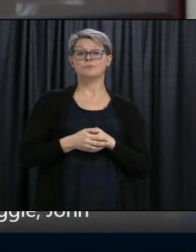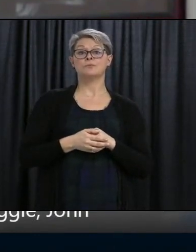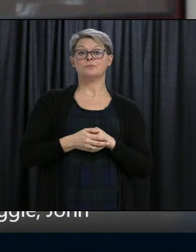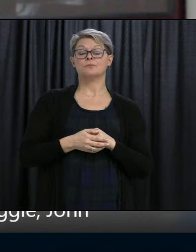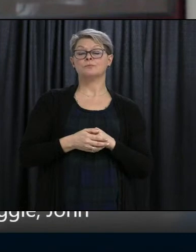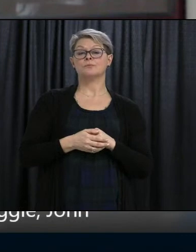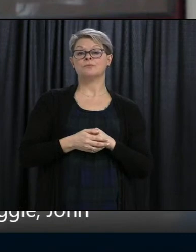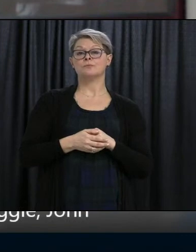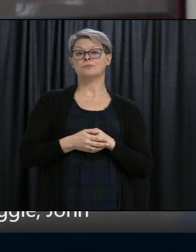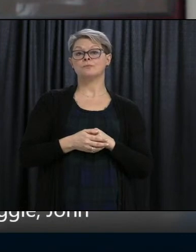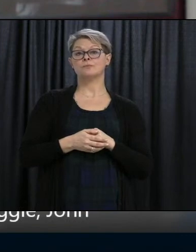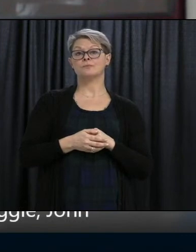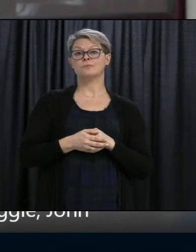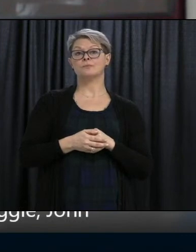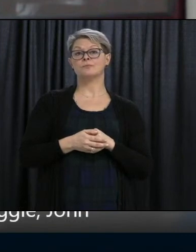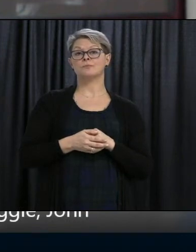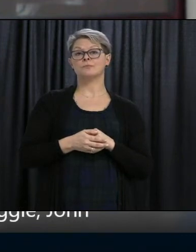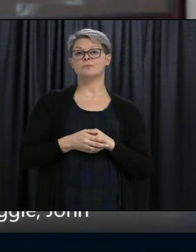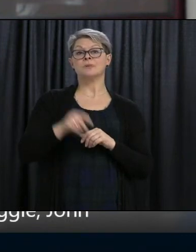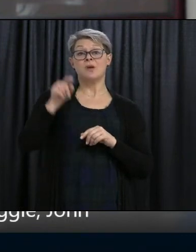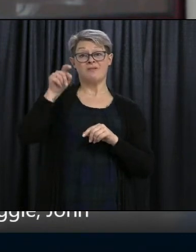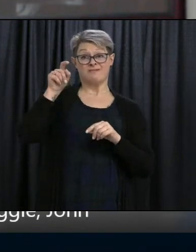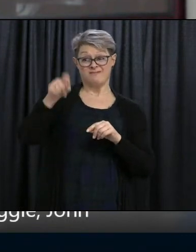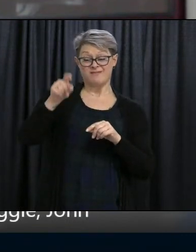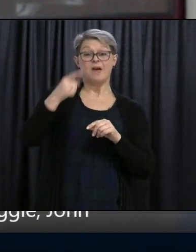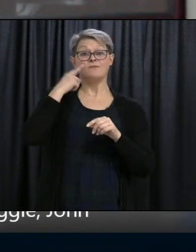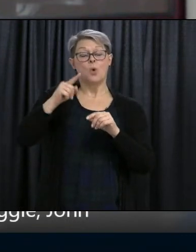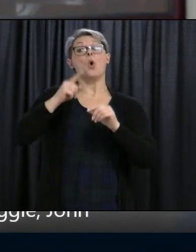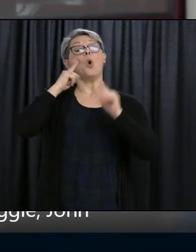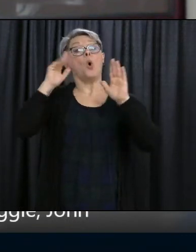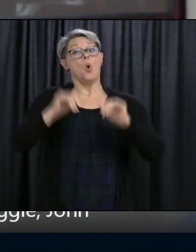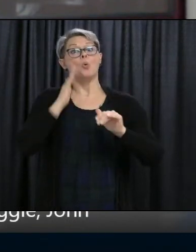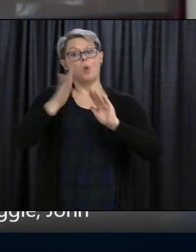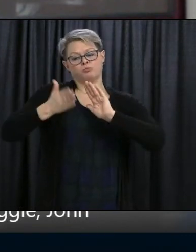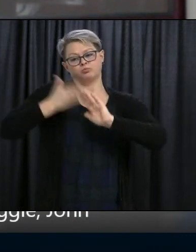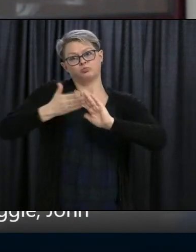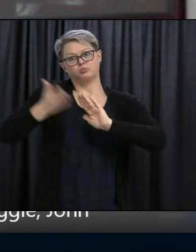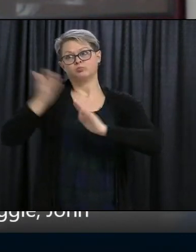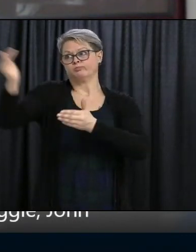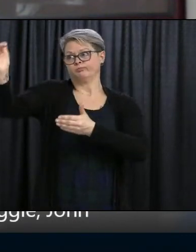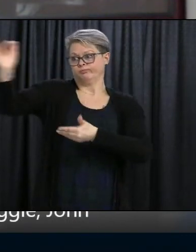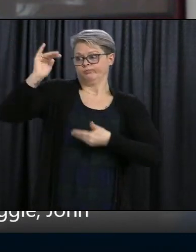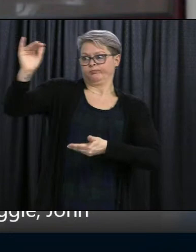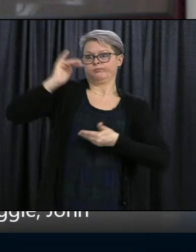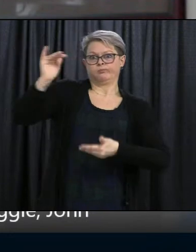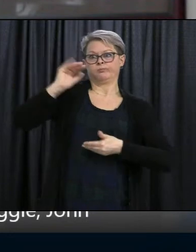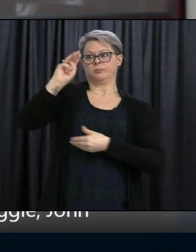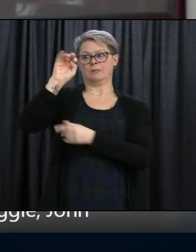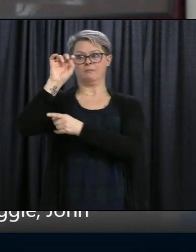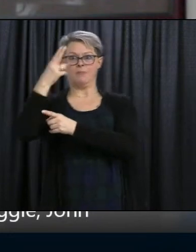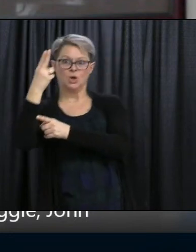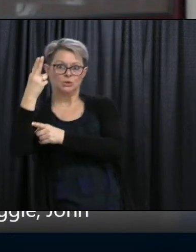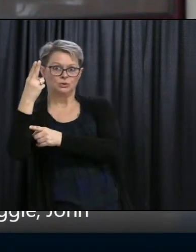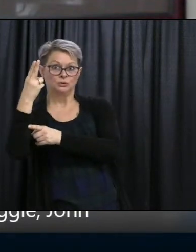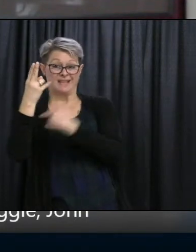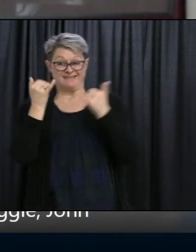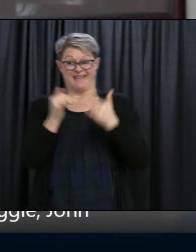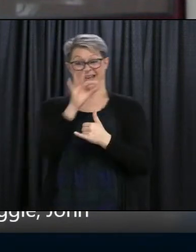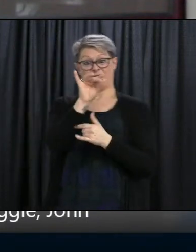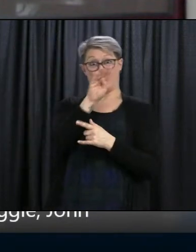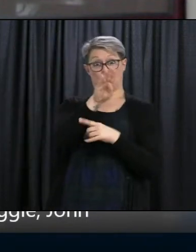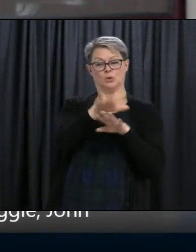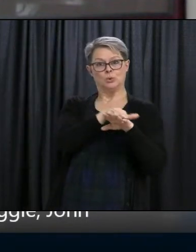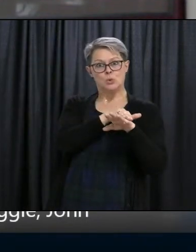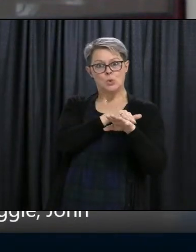up, accelerate deliveries in March to compensate for the slow flow